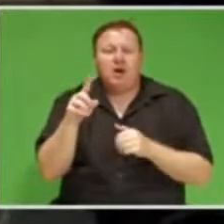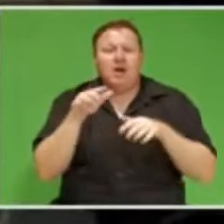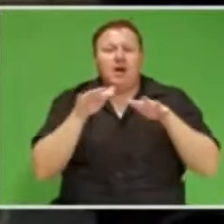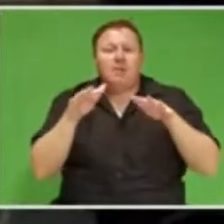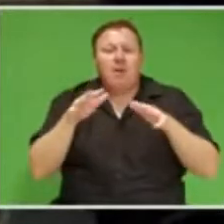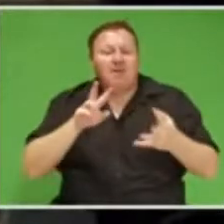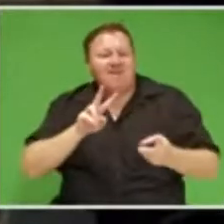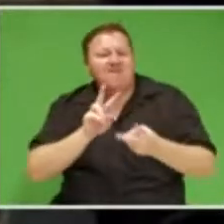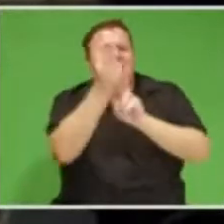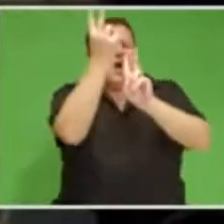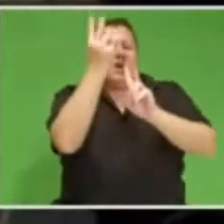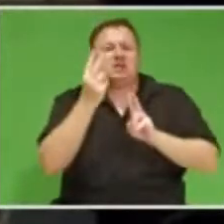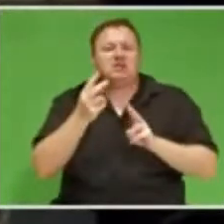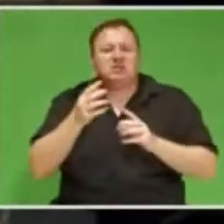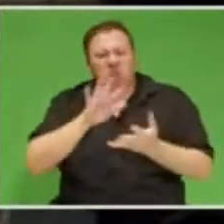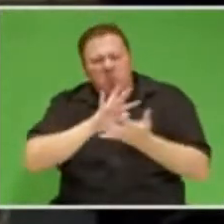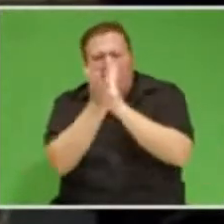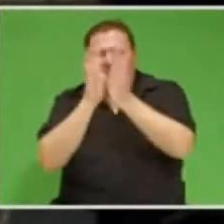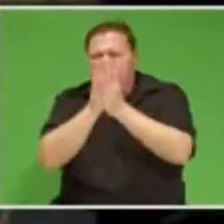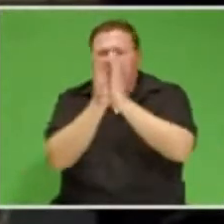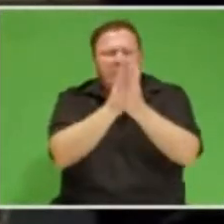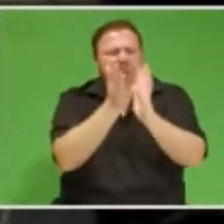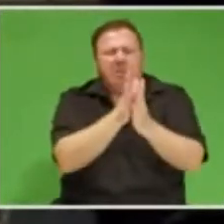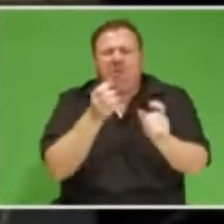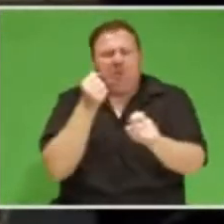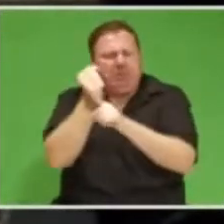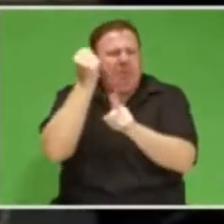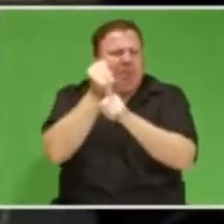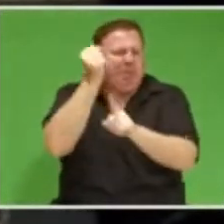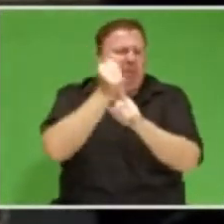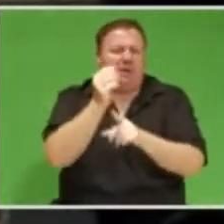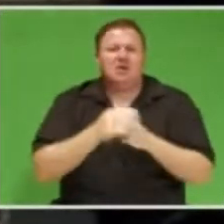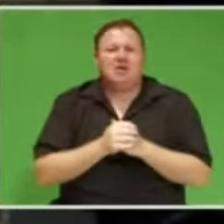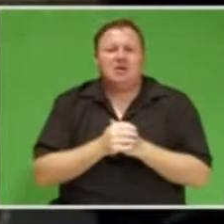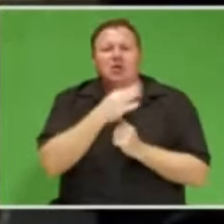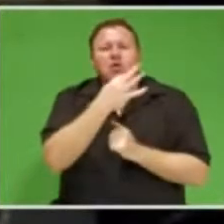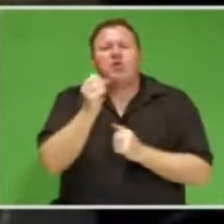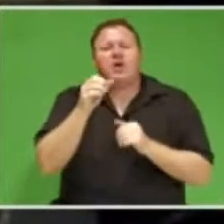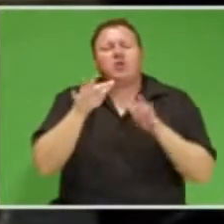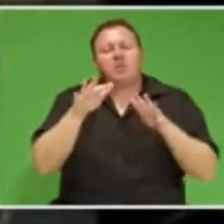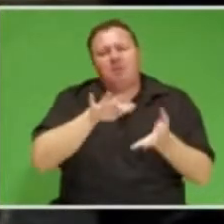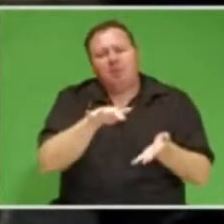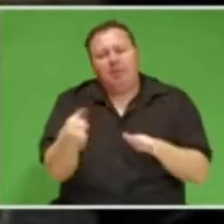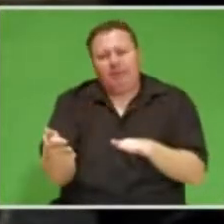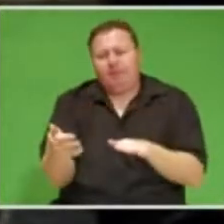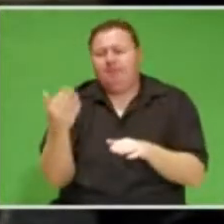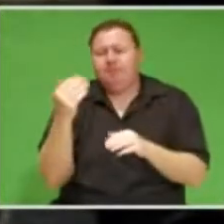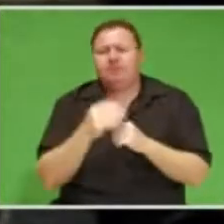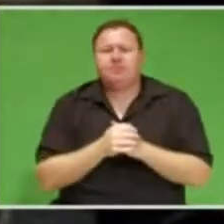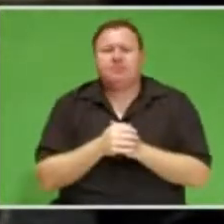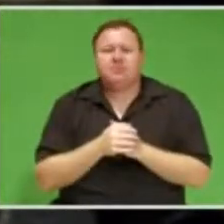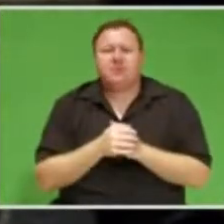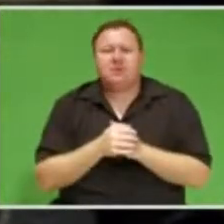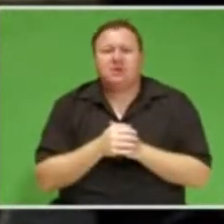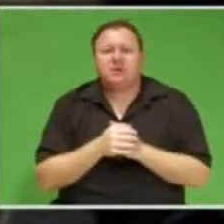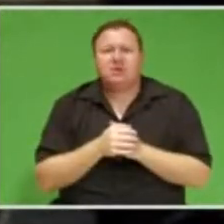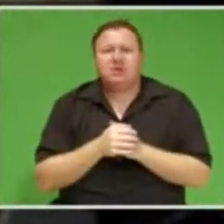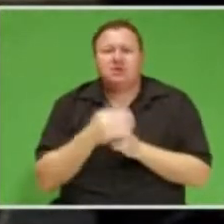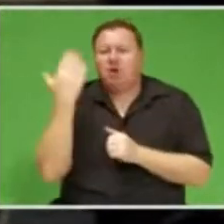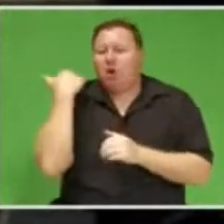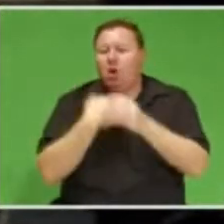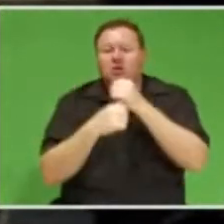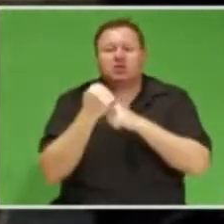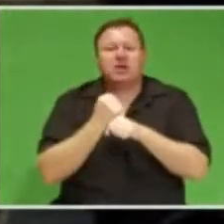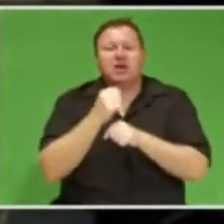in the history of our democracy, costing over 300 lives. Last year, parts of the Eastern Cape,